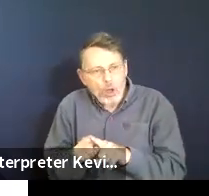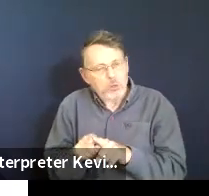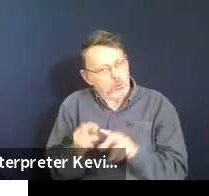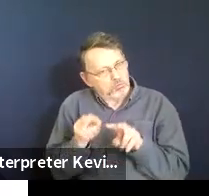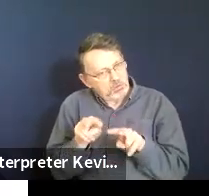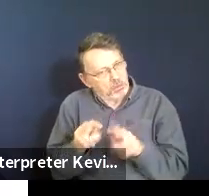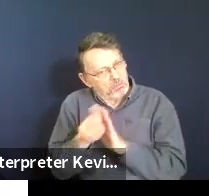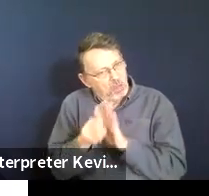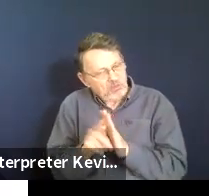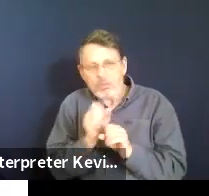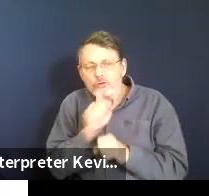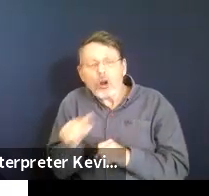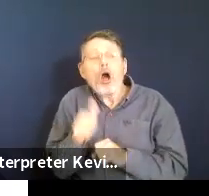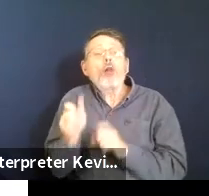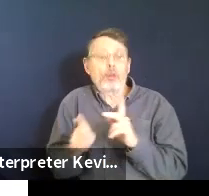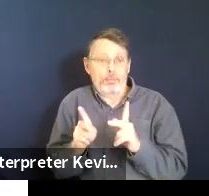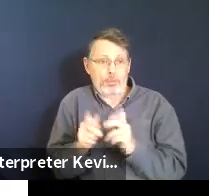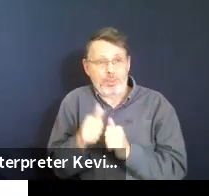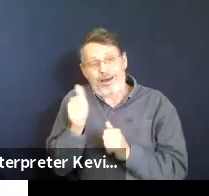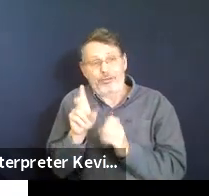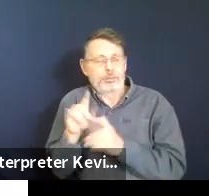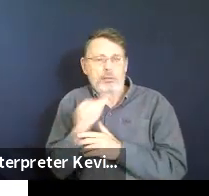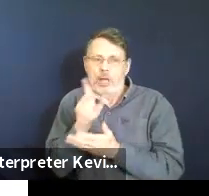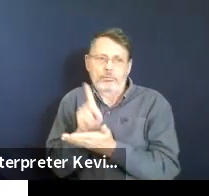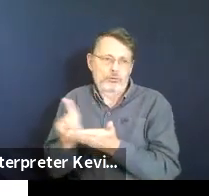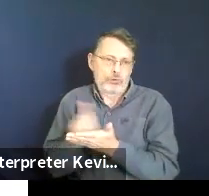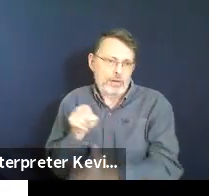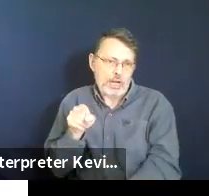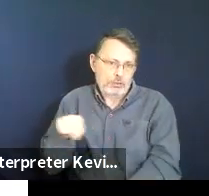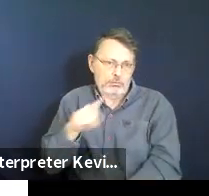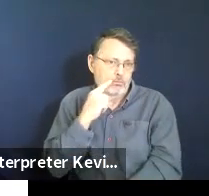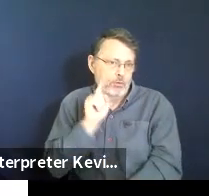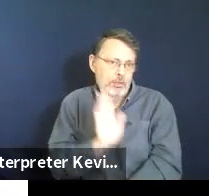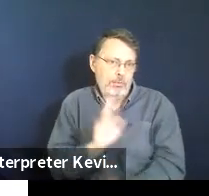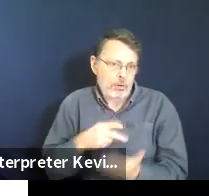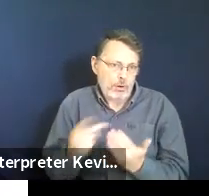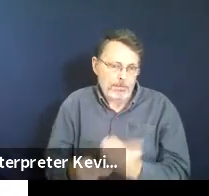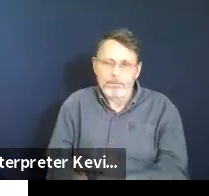individuals with other disabilities are not discriminated against in their programs. Next slide, please.